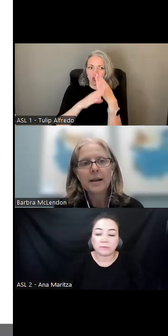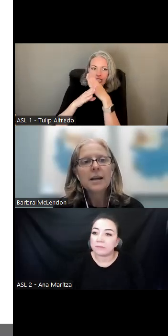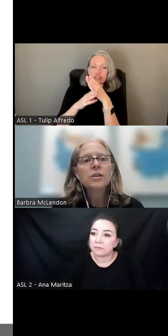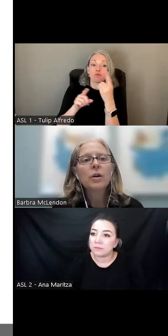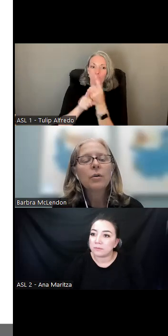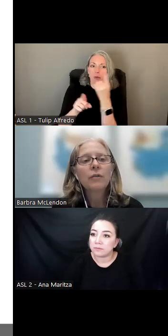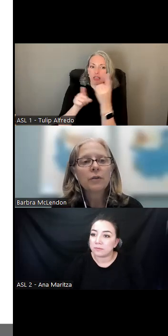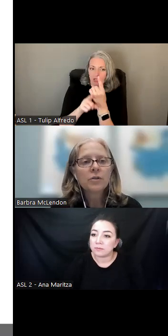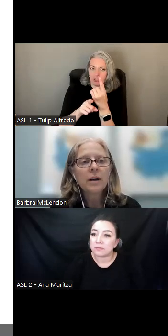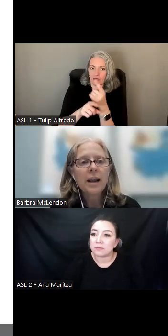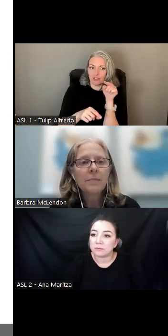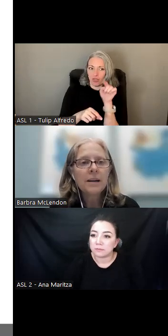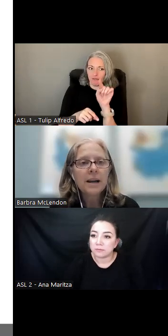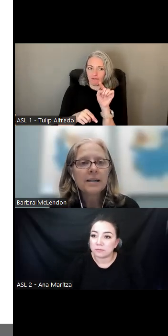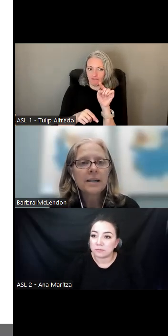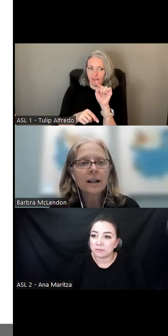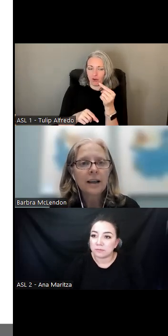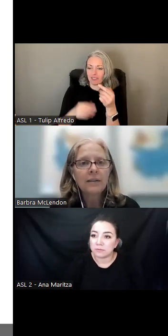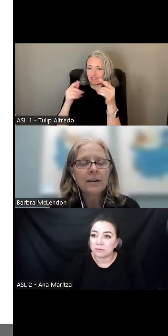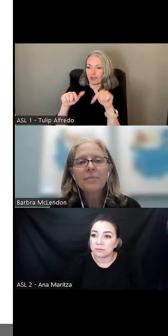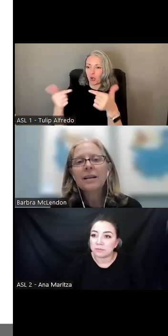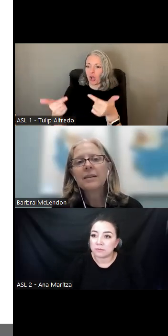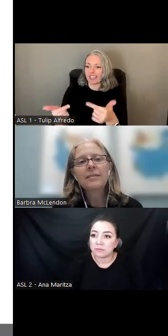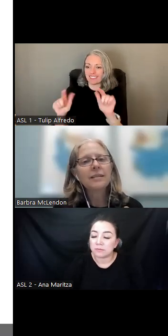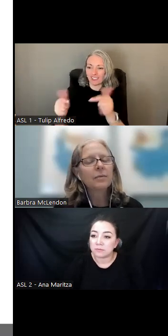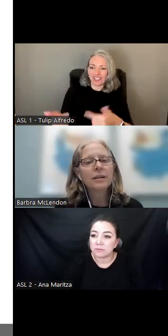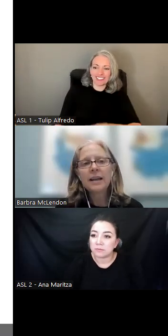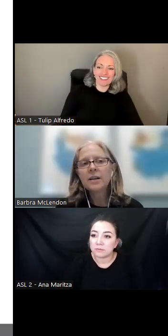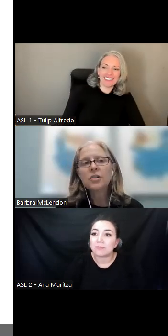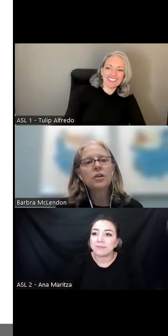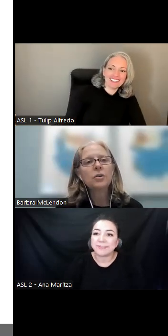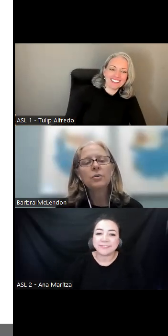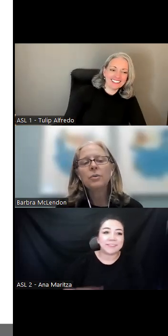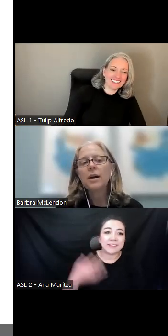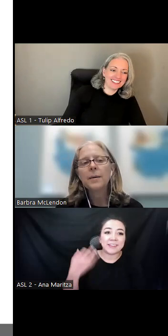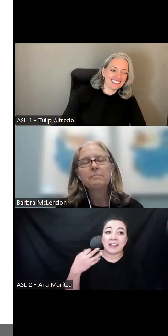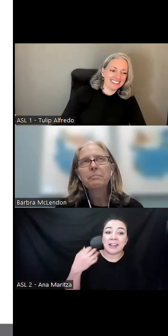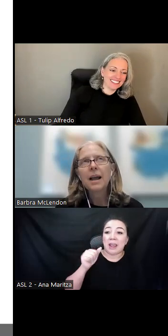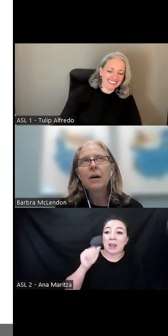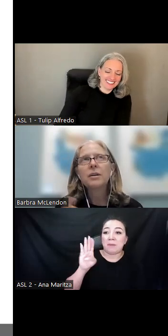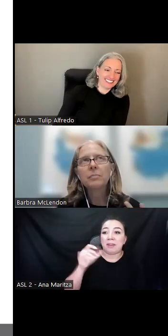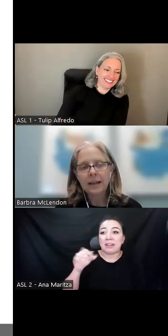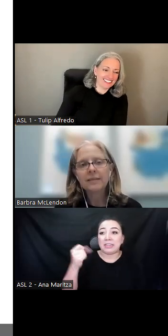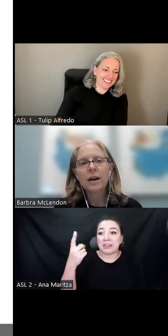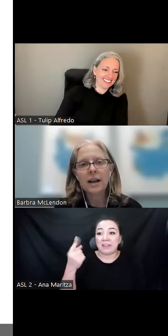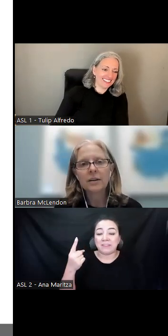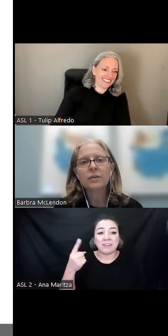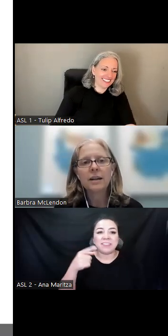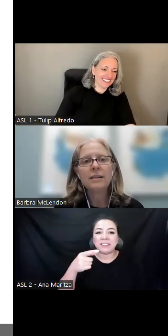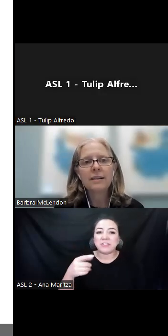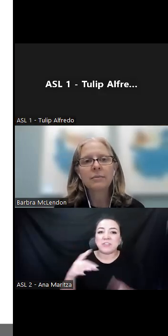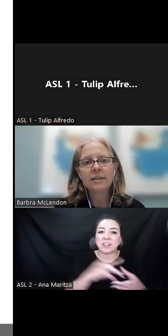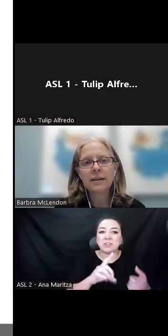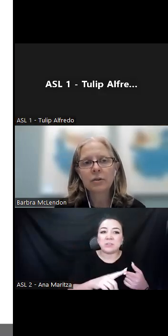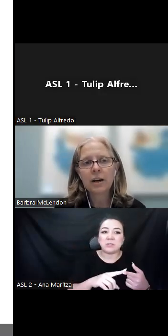appropriately. So the first one, AB 1911, this is related to how complaints are handled